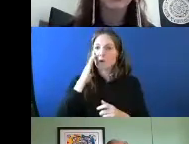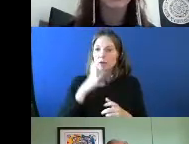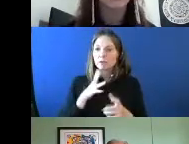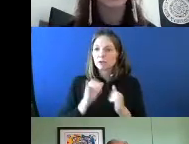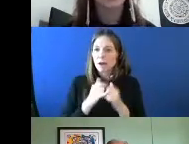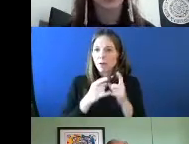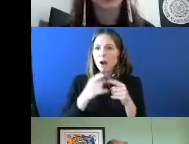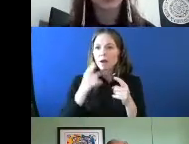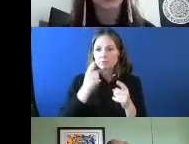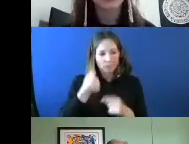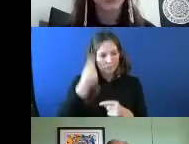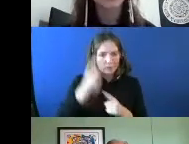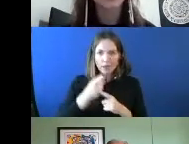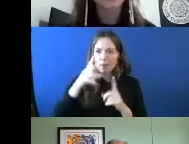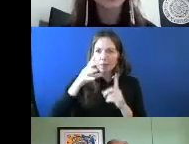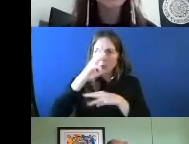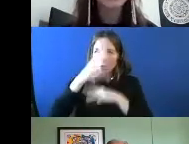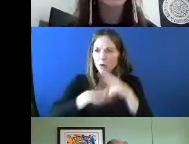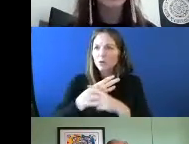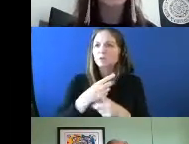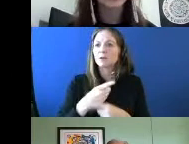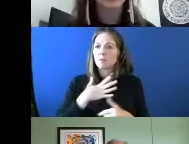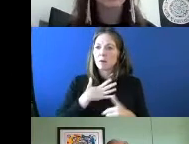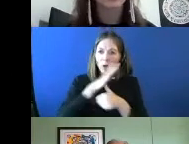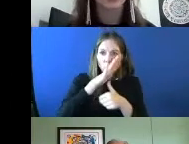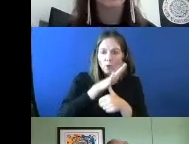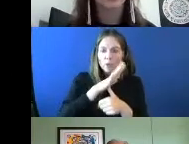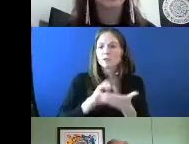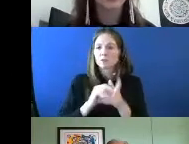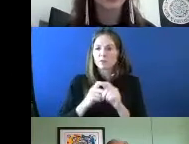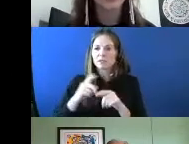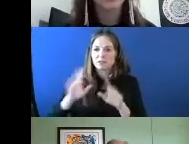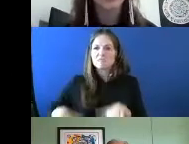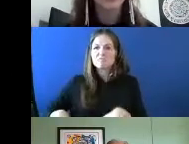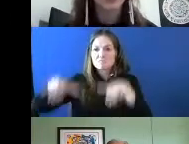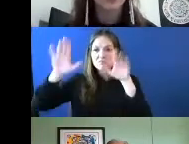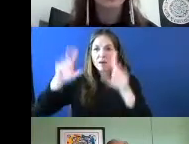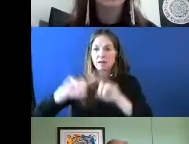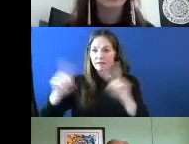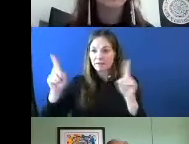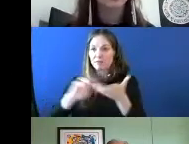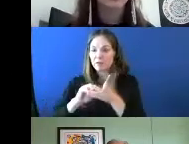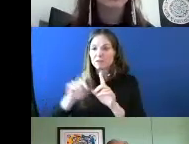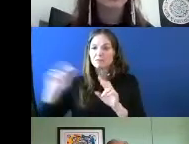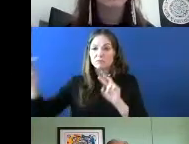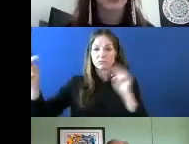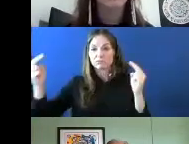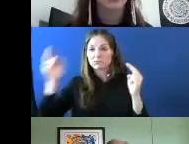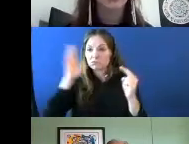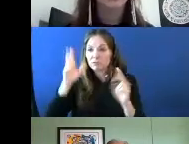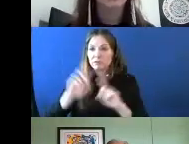communicate, what our priorities are. So when we're working with a diverse team, it's really important to sort